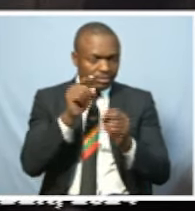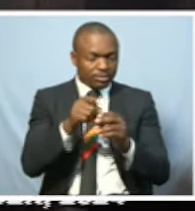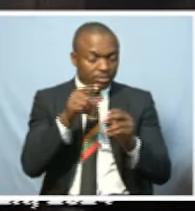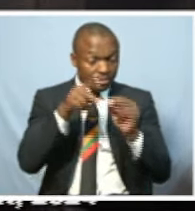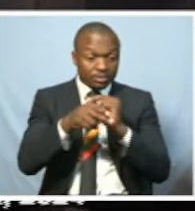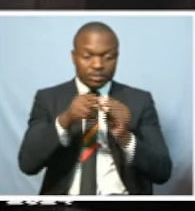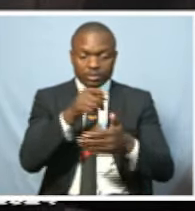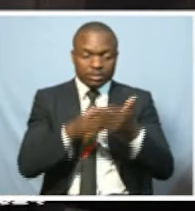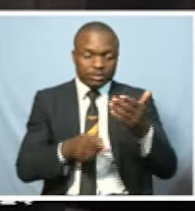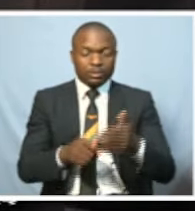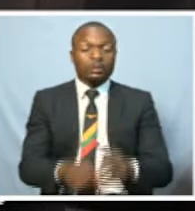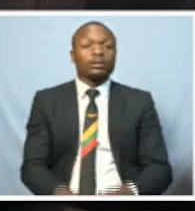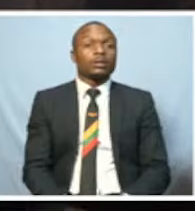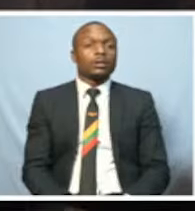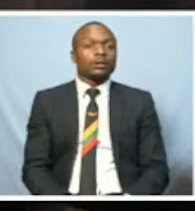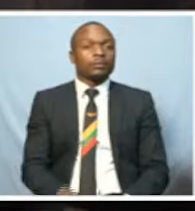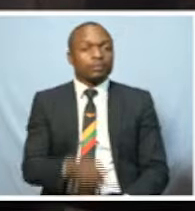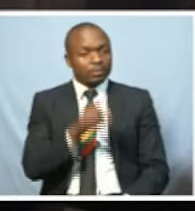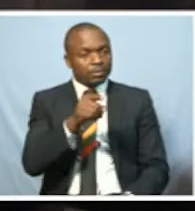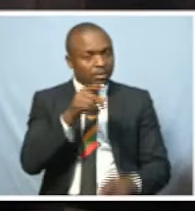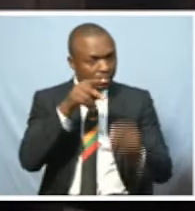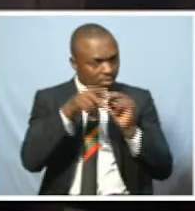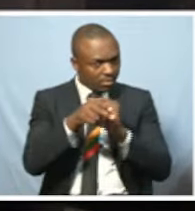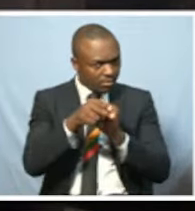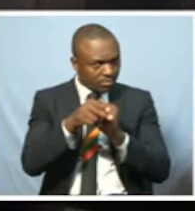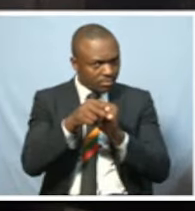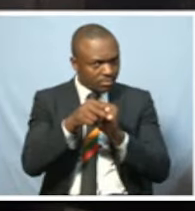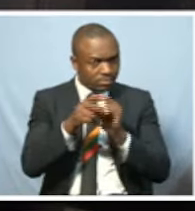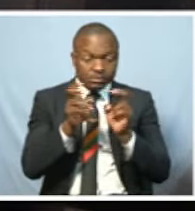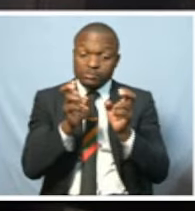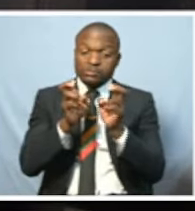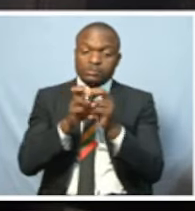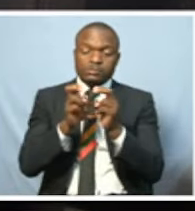terminate? Did you terminate the contract?